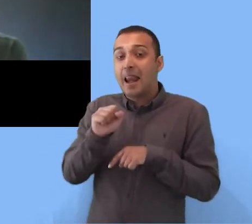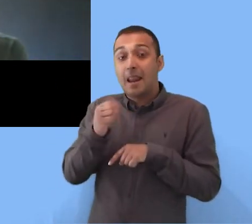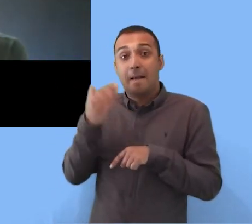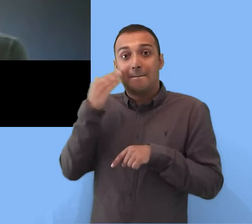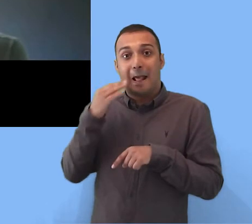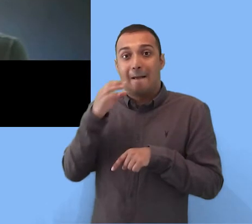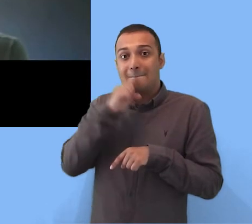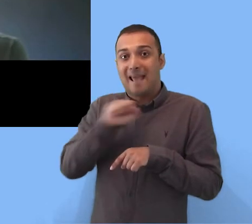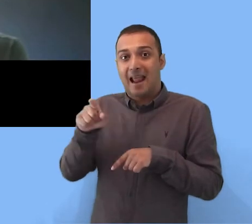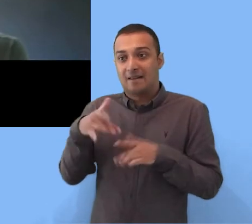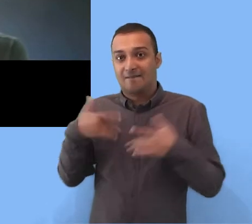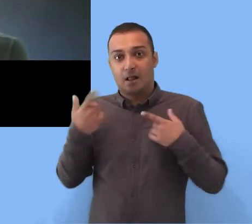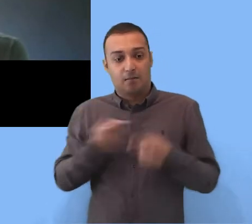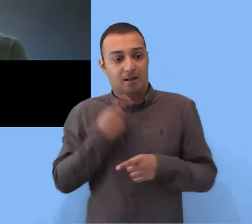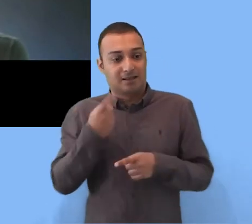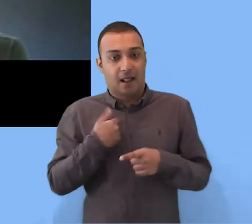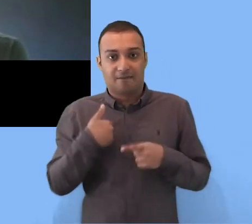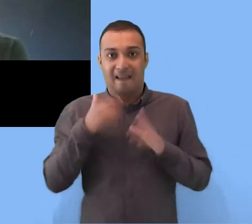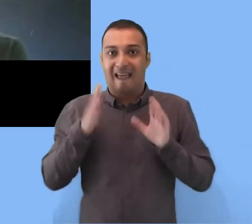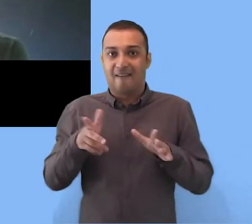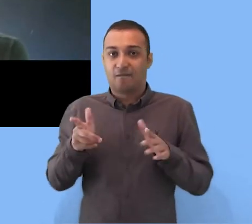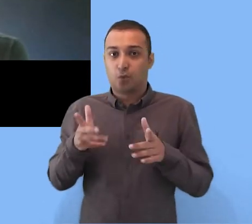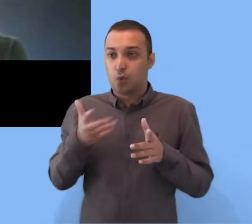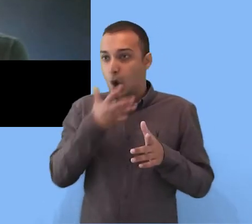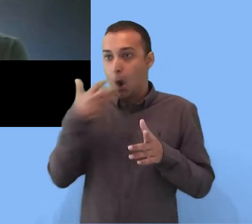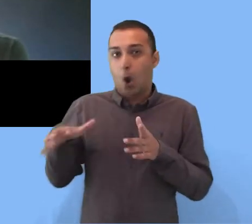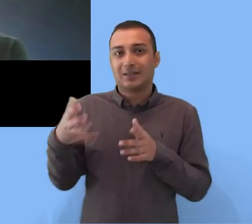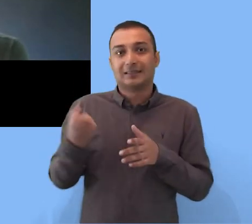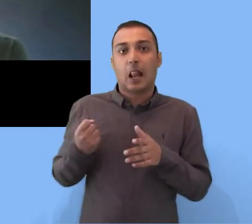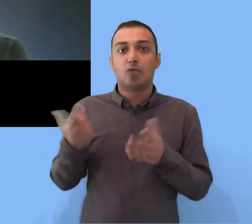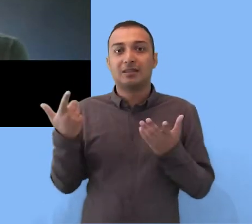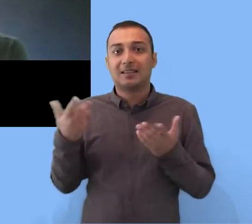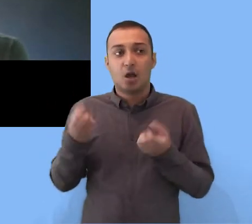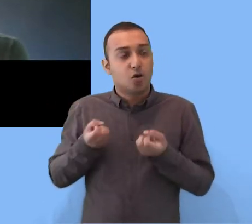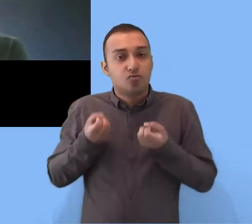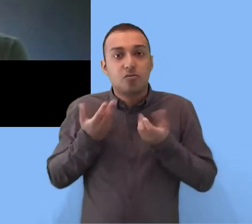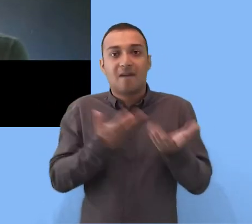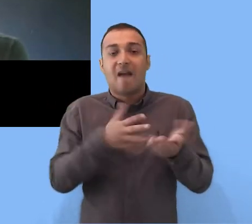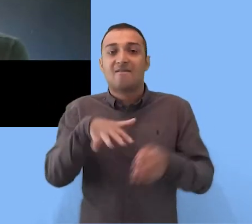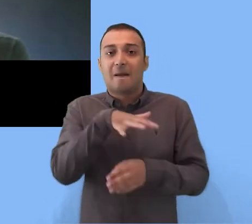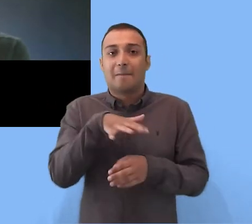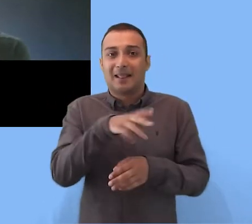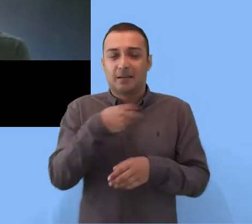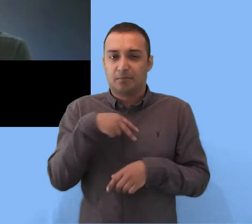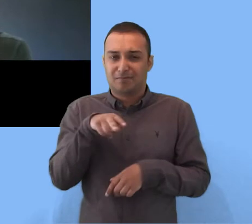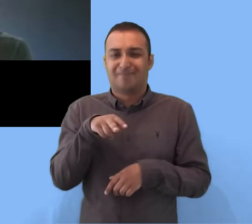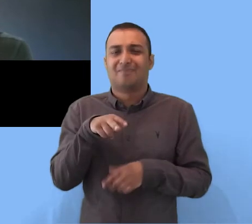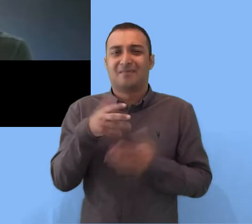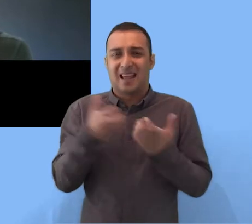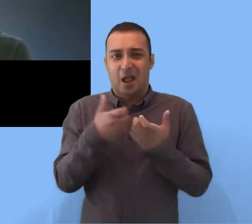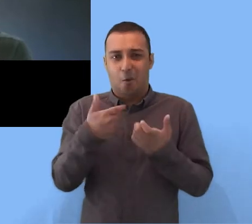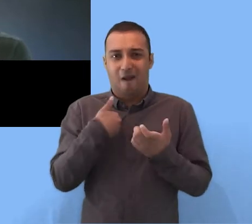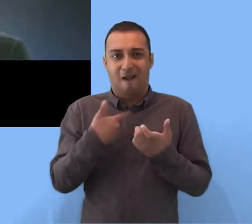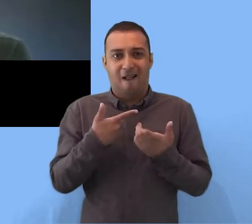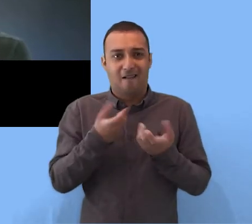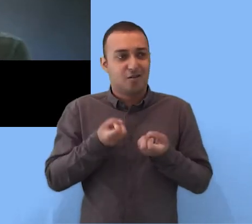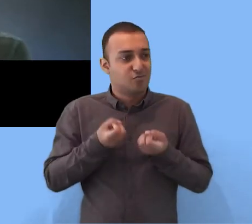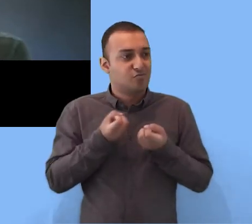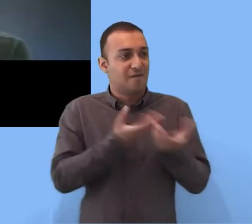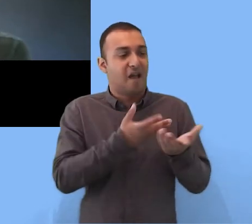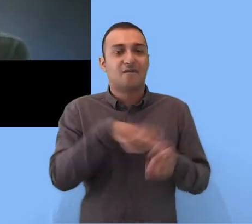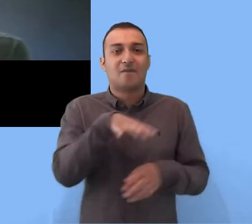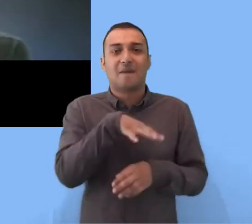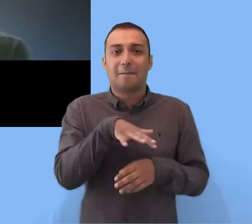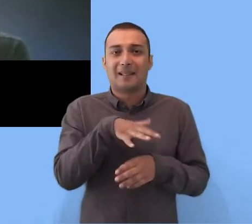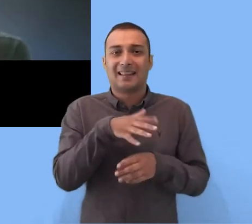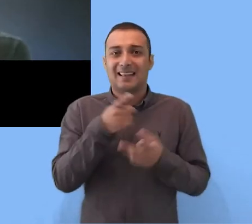Black men, they're looking at it as that's like, how am I going to provide for my family, you know, on that low salary? But I tell